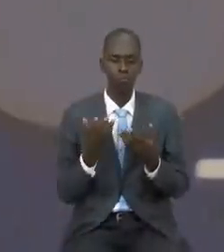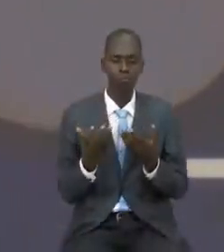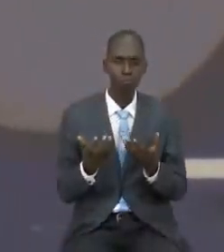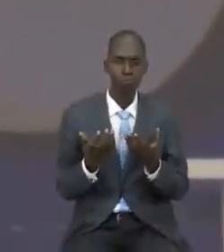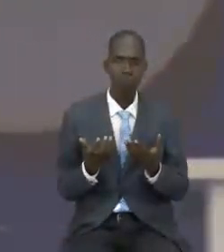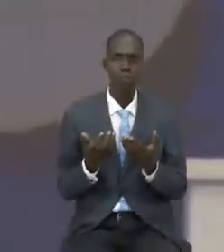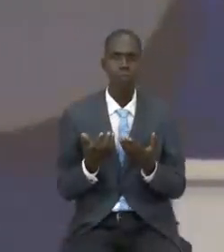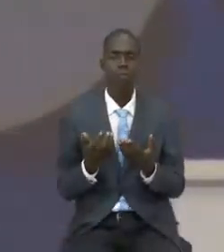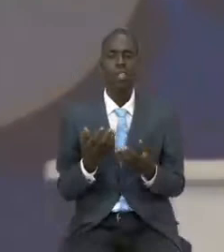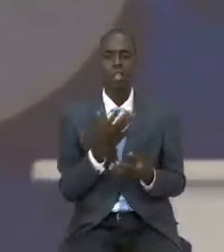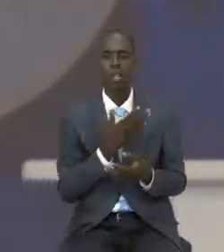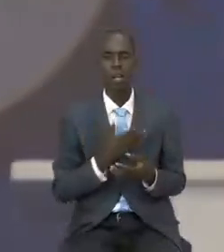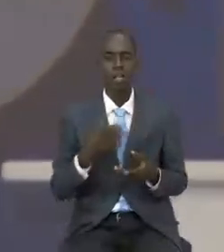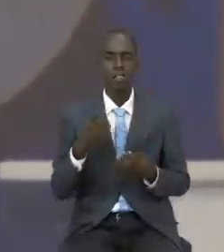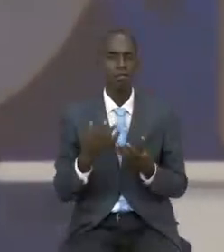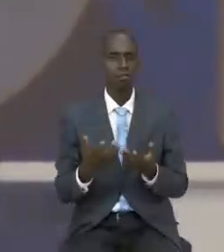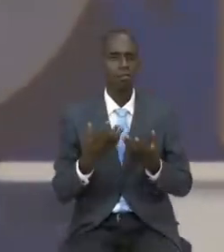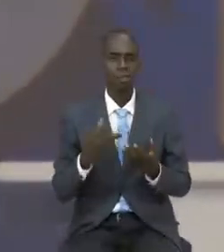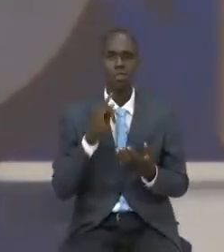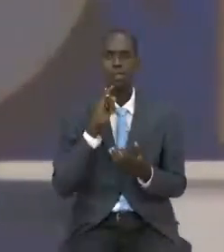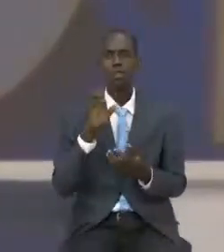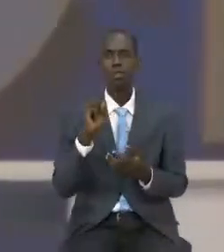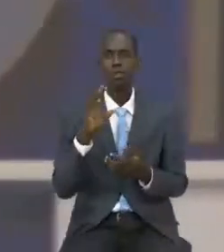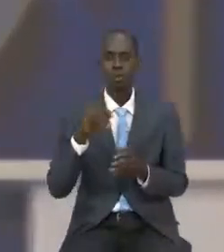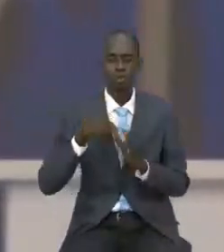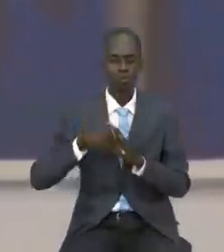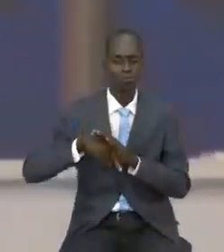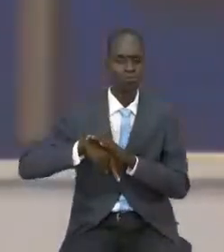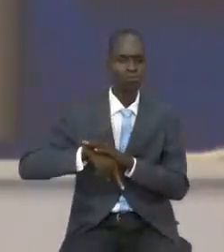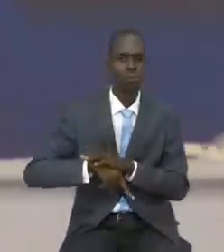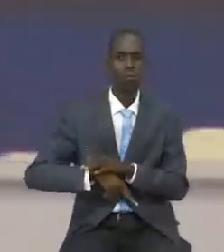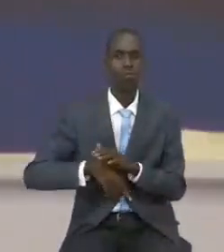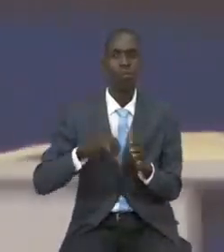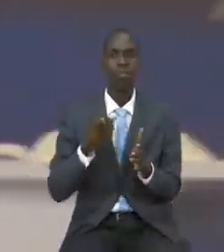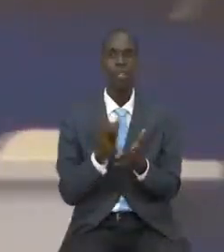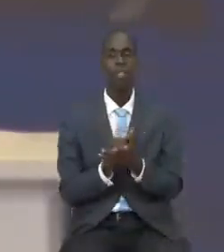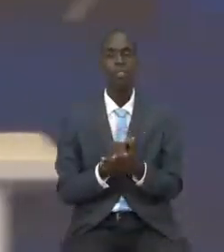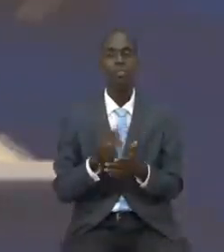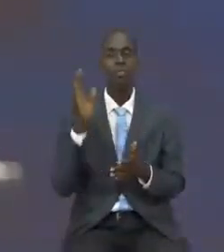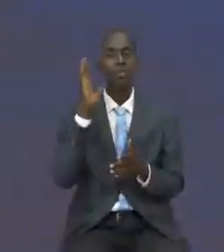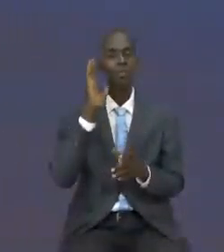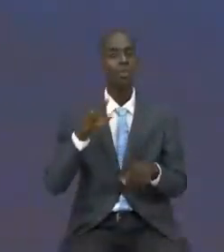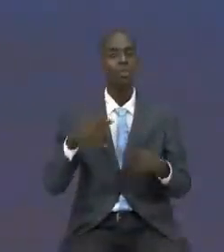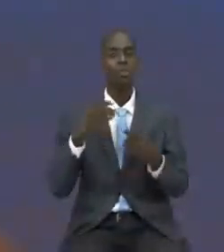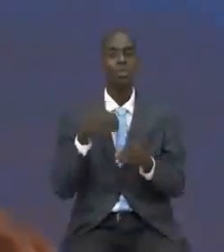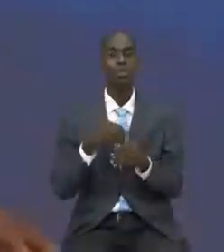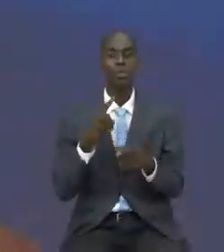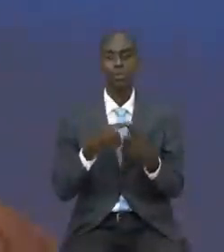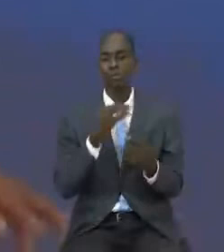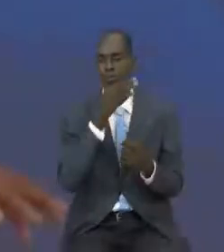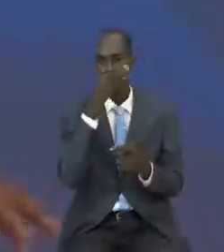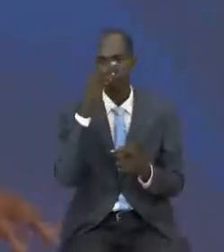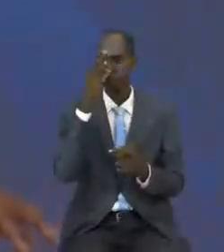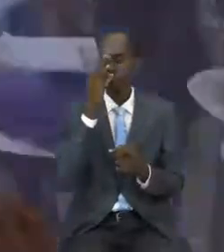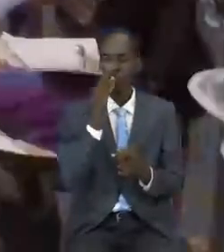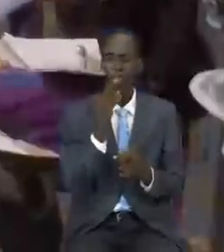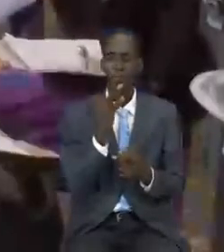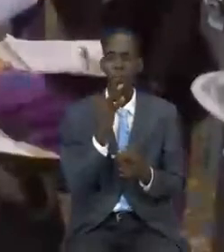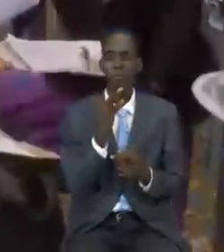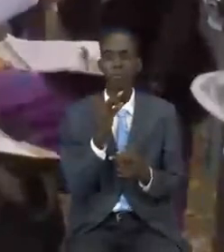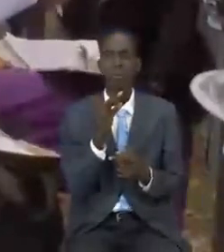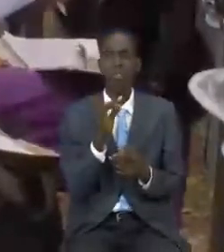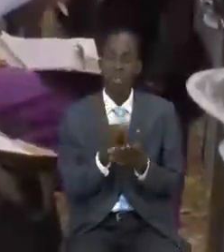the desire is so deep that they will go into fasting, and that is